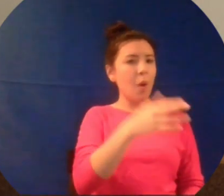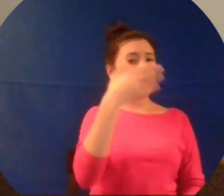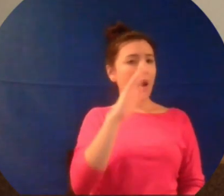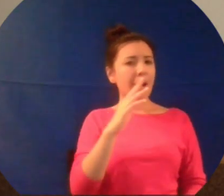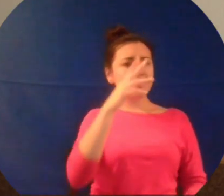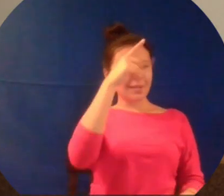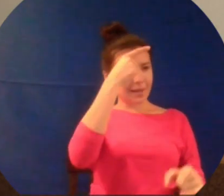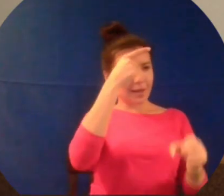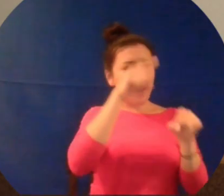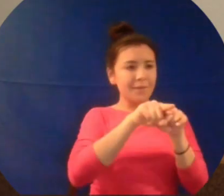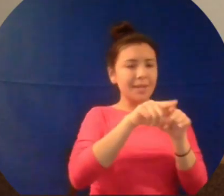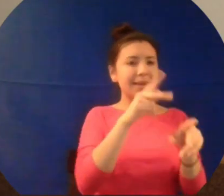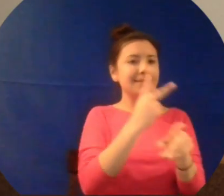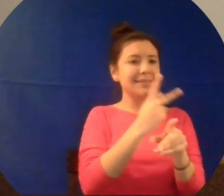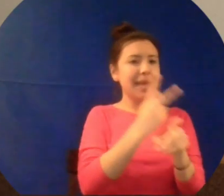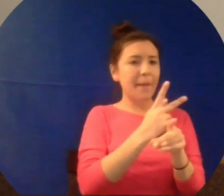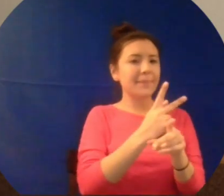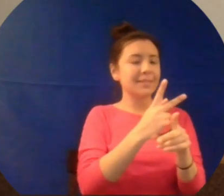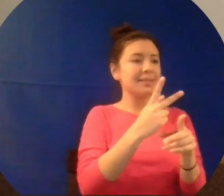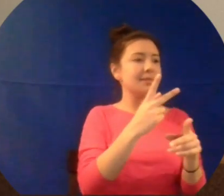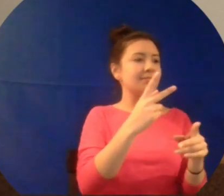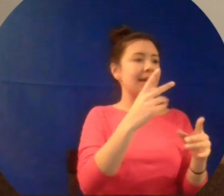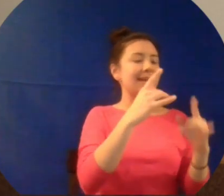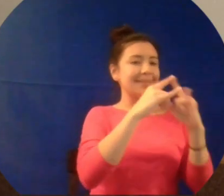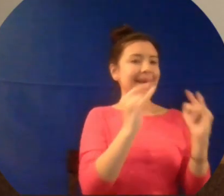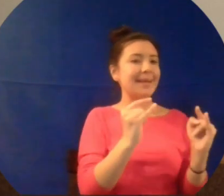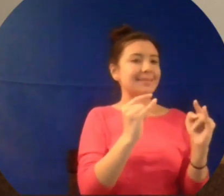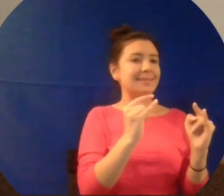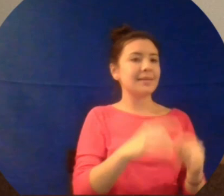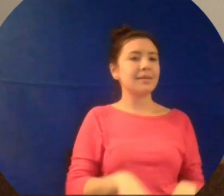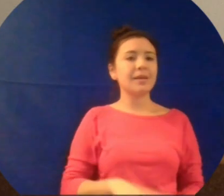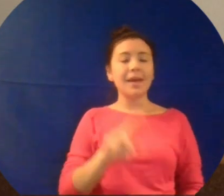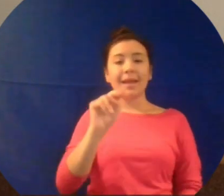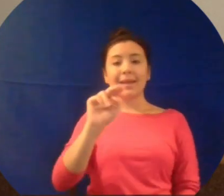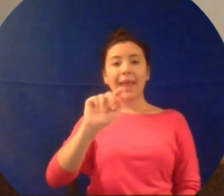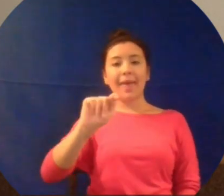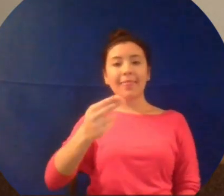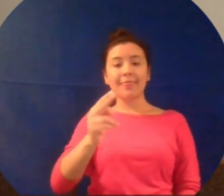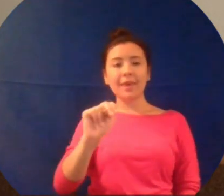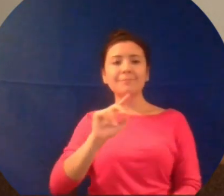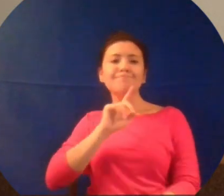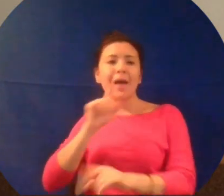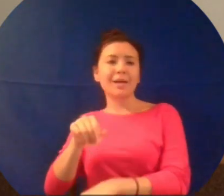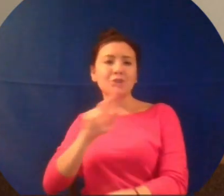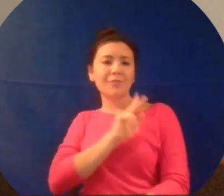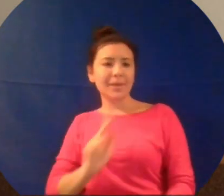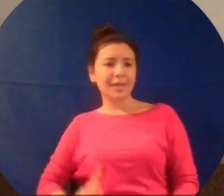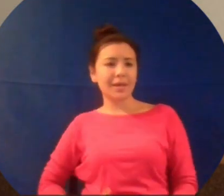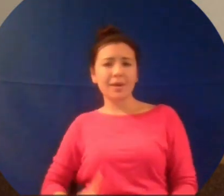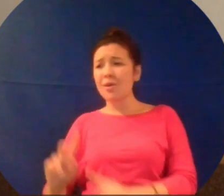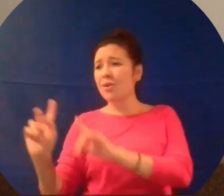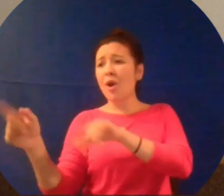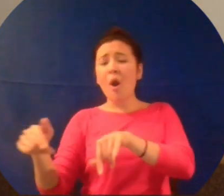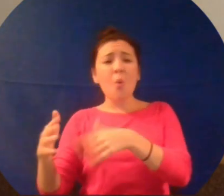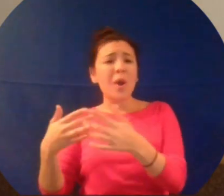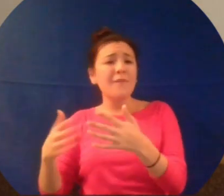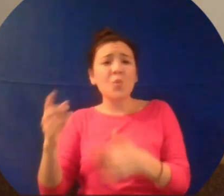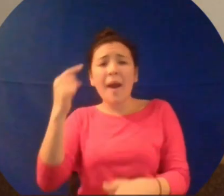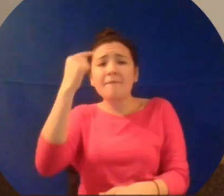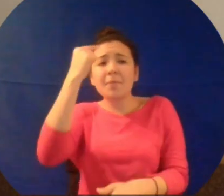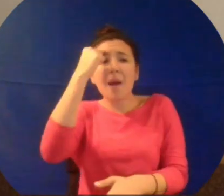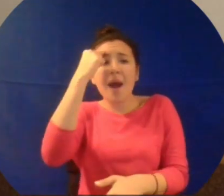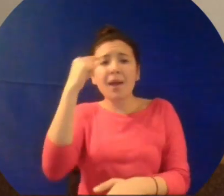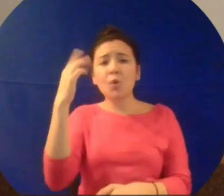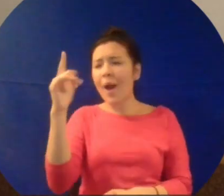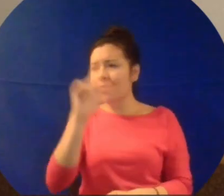tent." Nathan answered the king, "Go, do whatever you have in mind, for the Lord is with